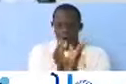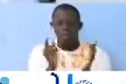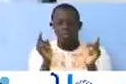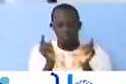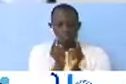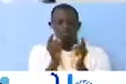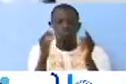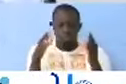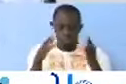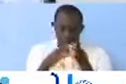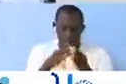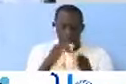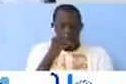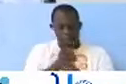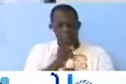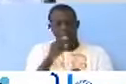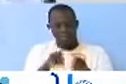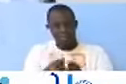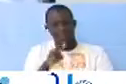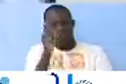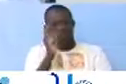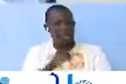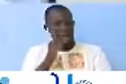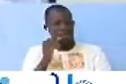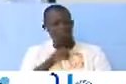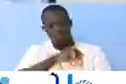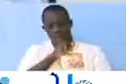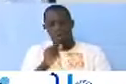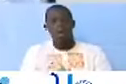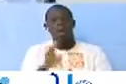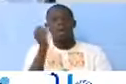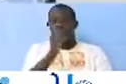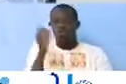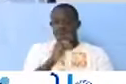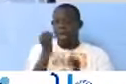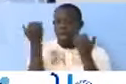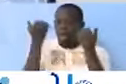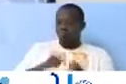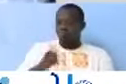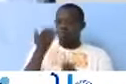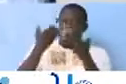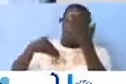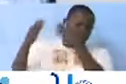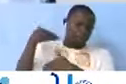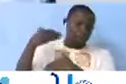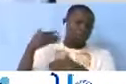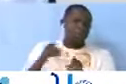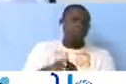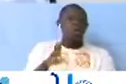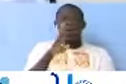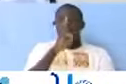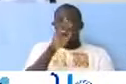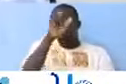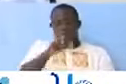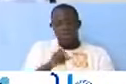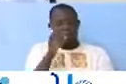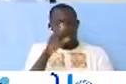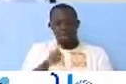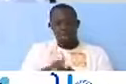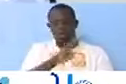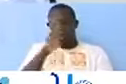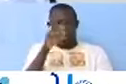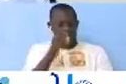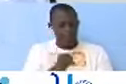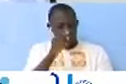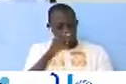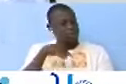be people from the same father and mother. Because what has passed, if anybody says that that